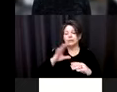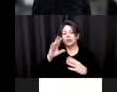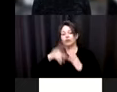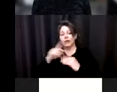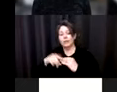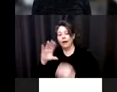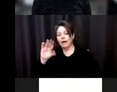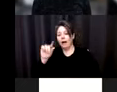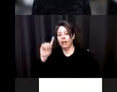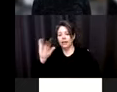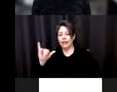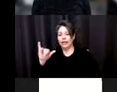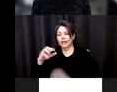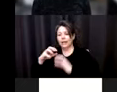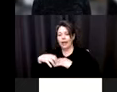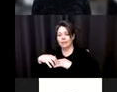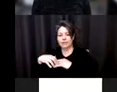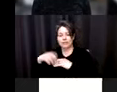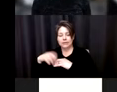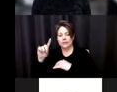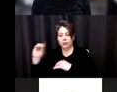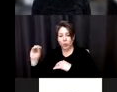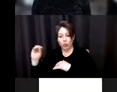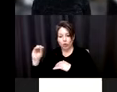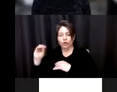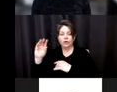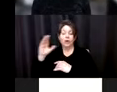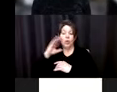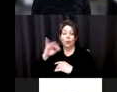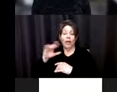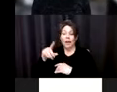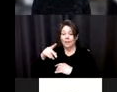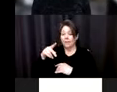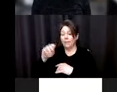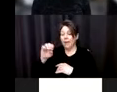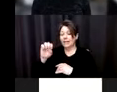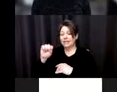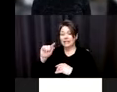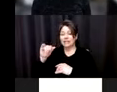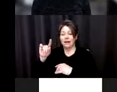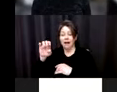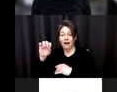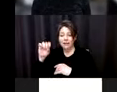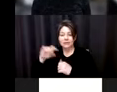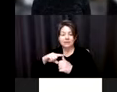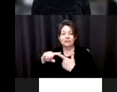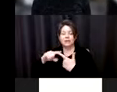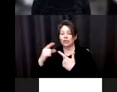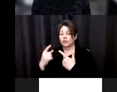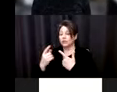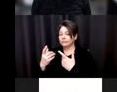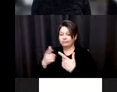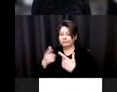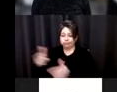disorder, understanding that pesticides and the varro mite and other things that crops were being sprayed